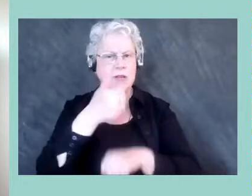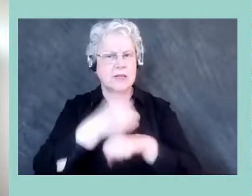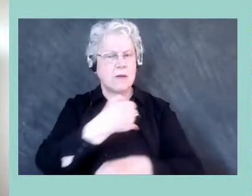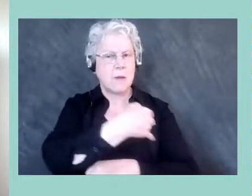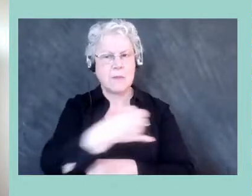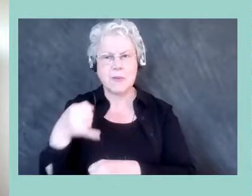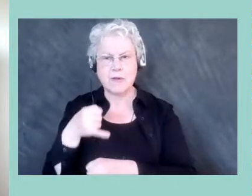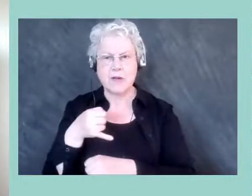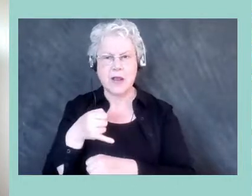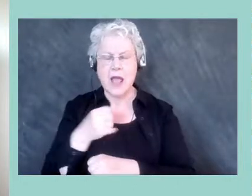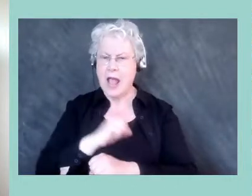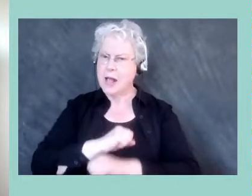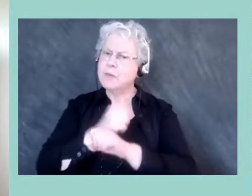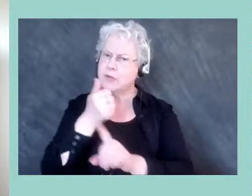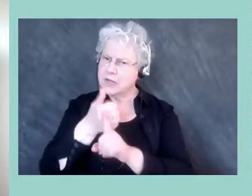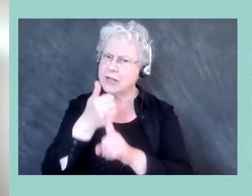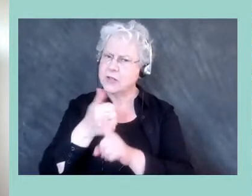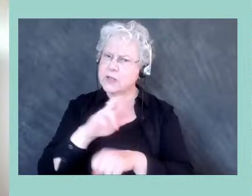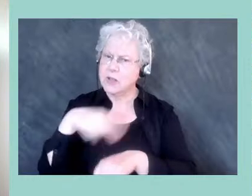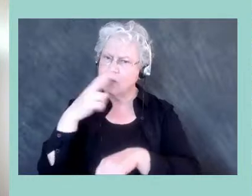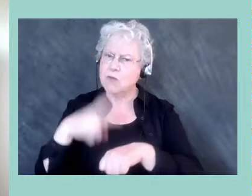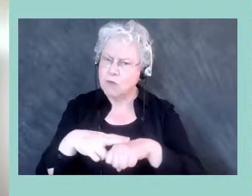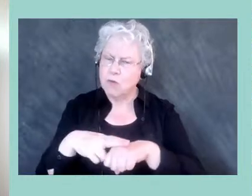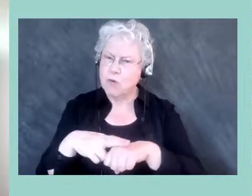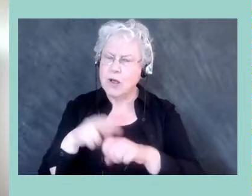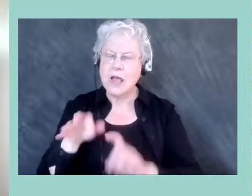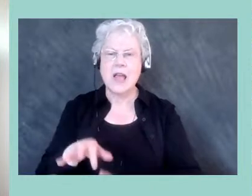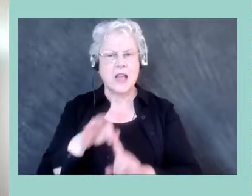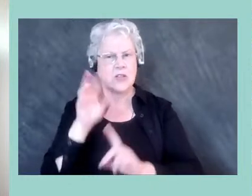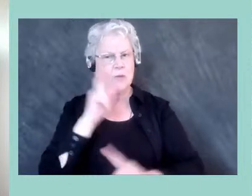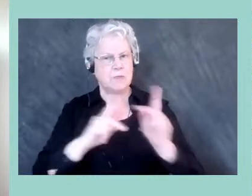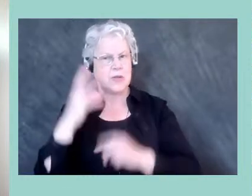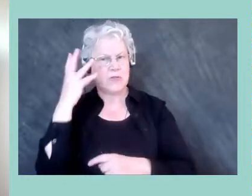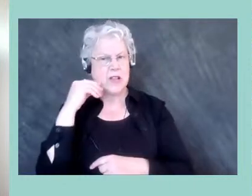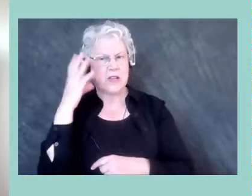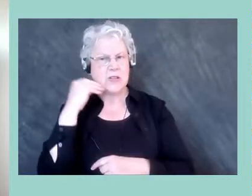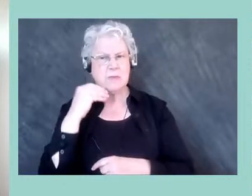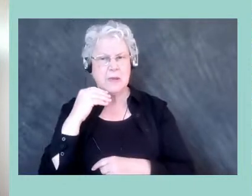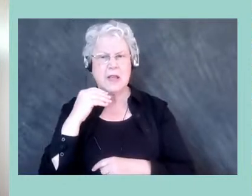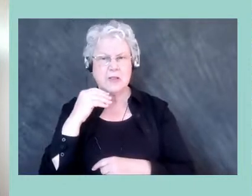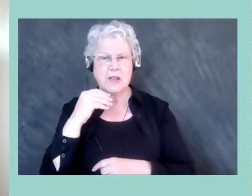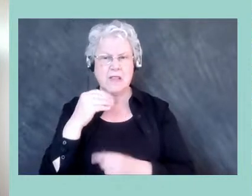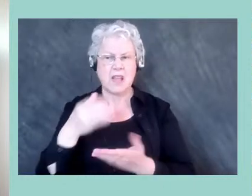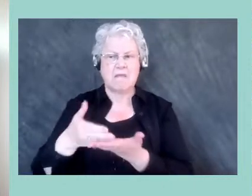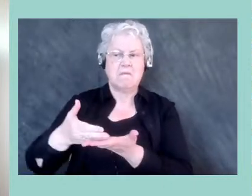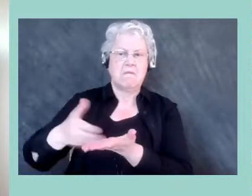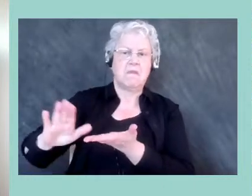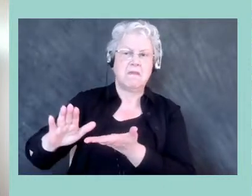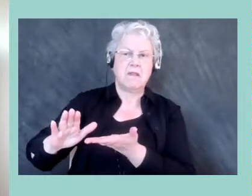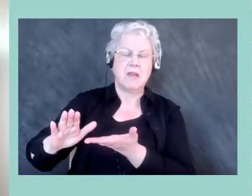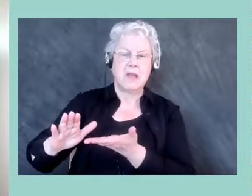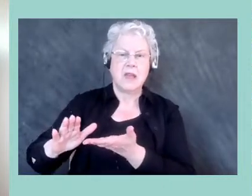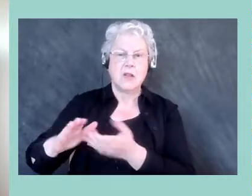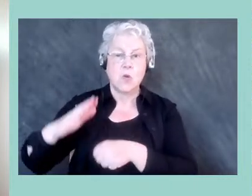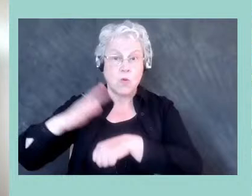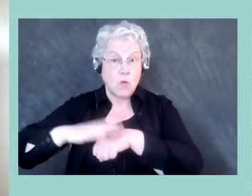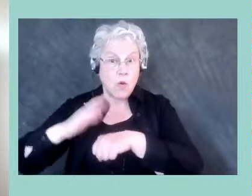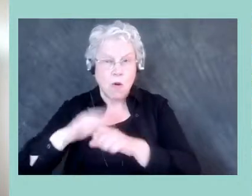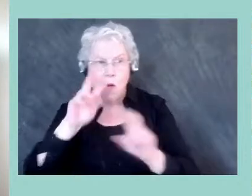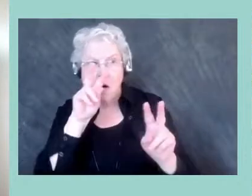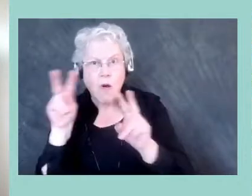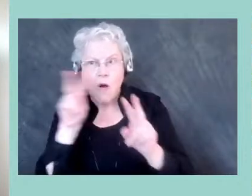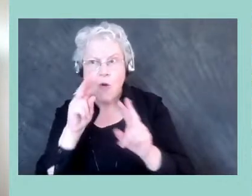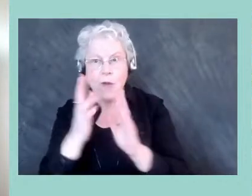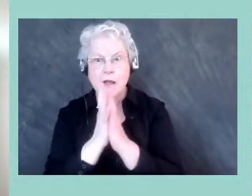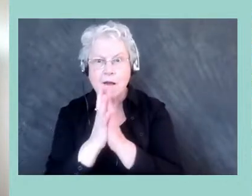some self-protections, especially those who face deeper marginalization. So watch for traffic, hold